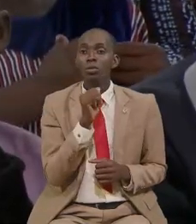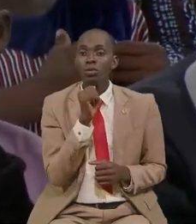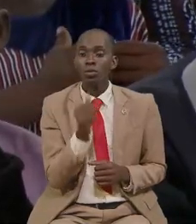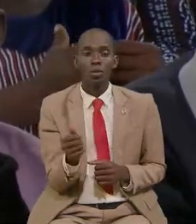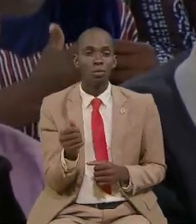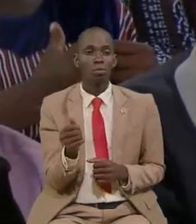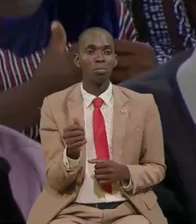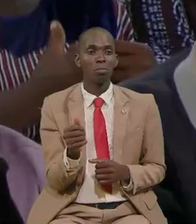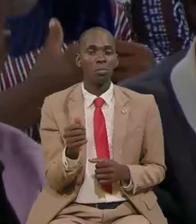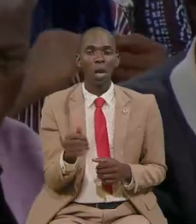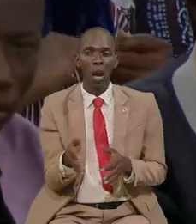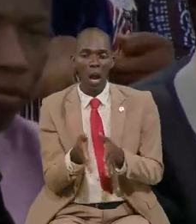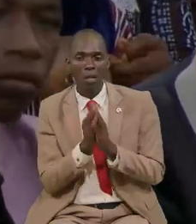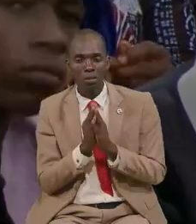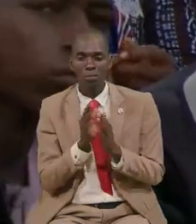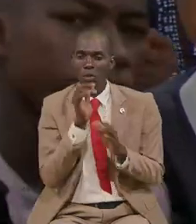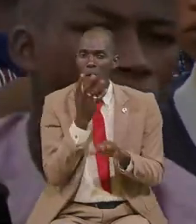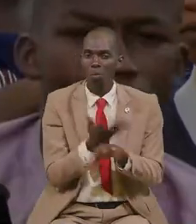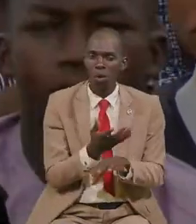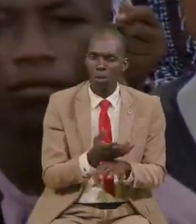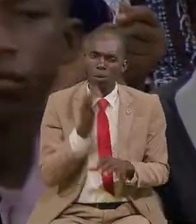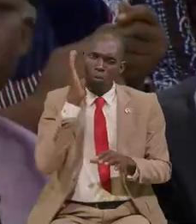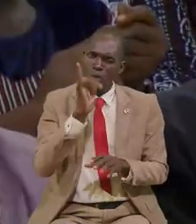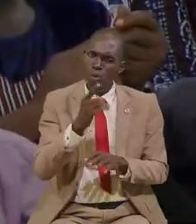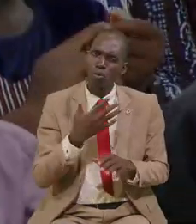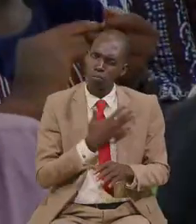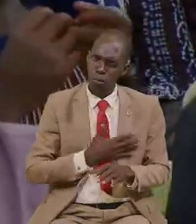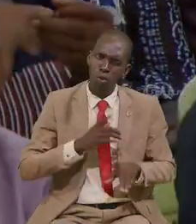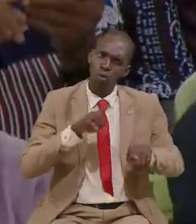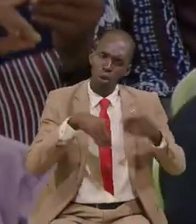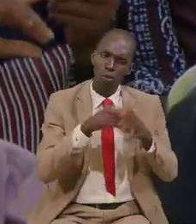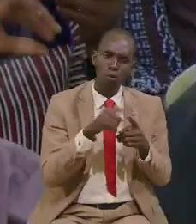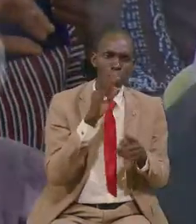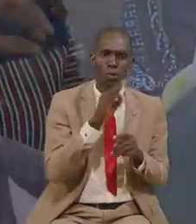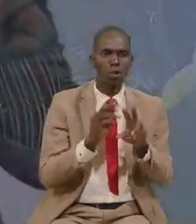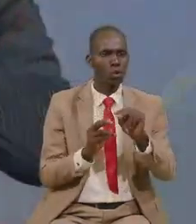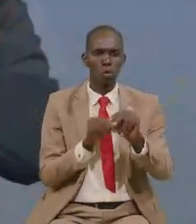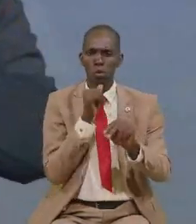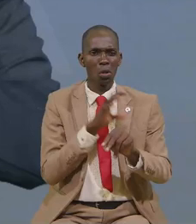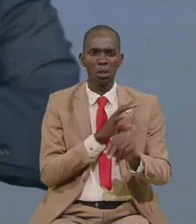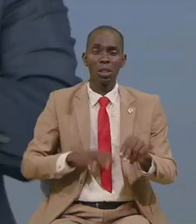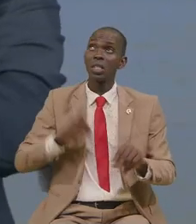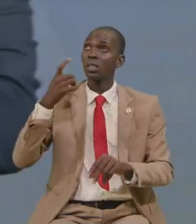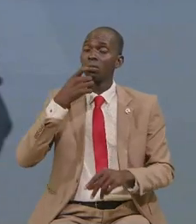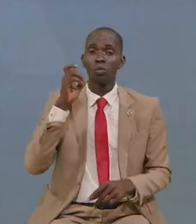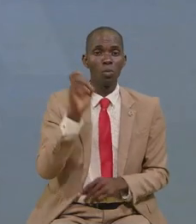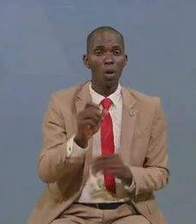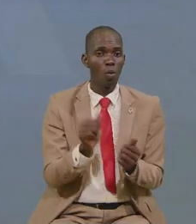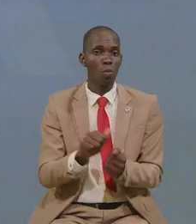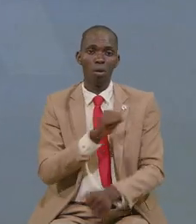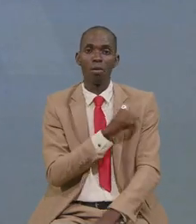not asking, will you please go out? No, not Christ. He commanded with authority the